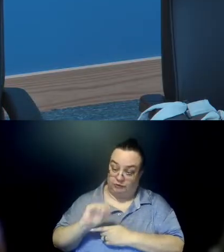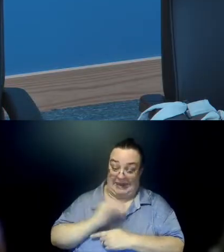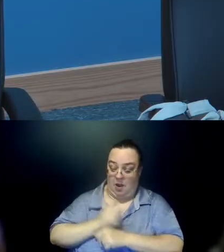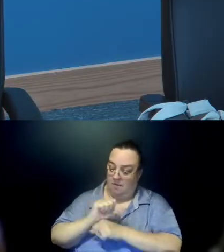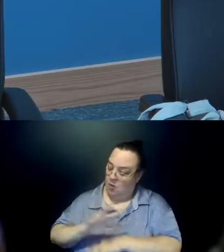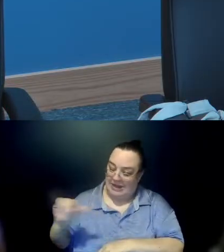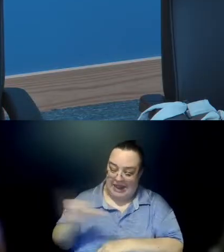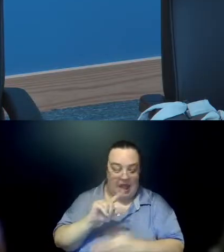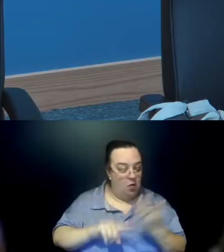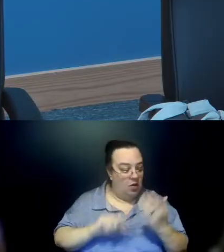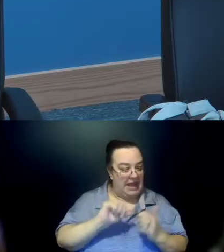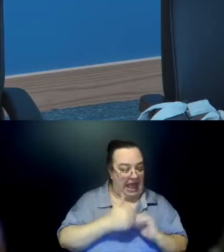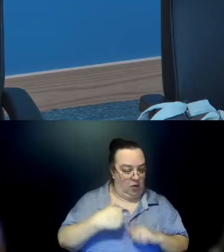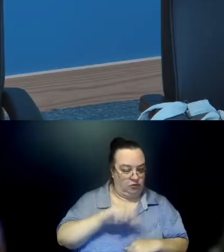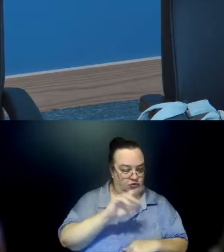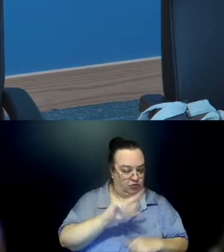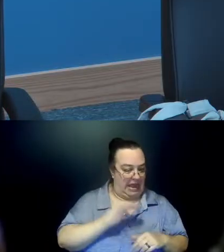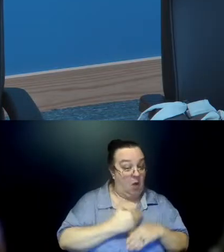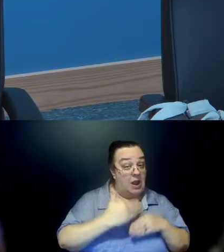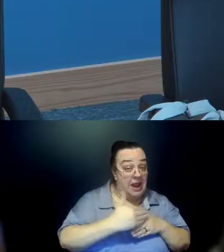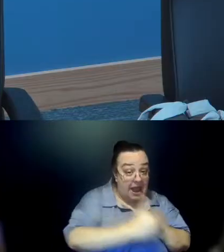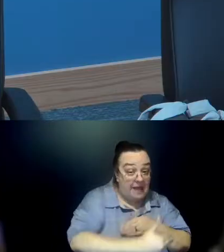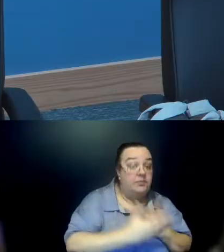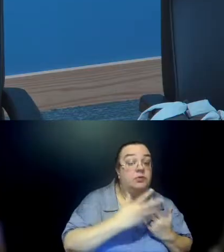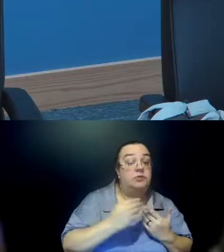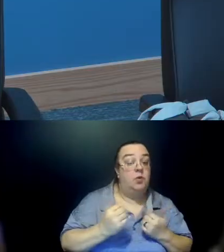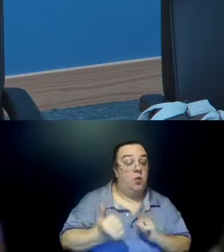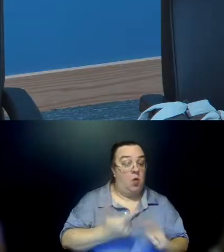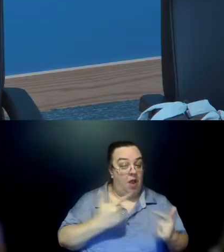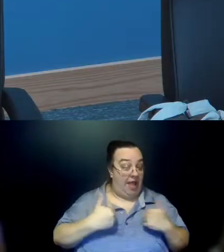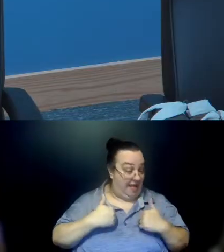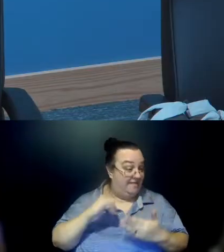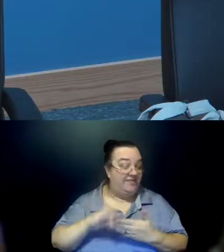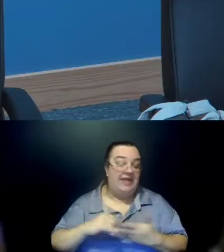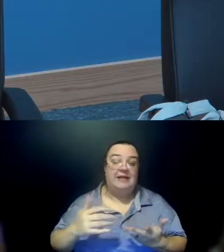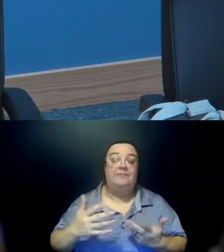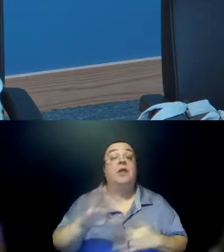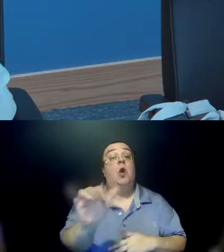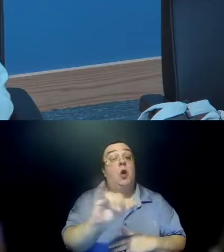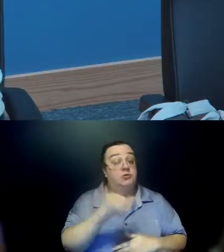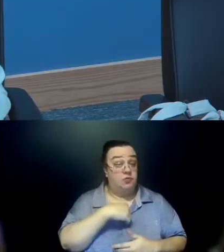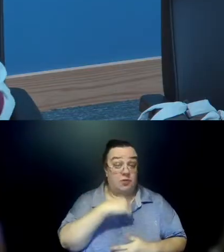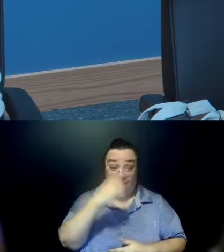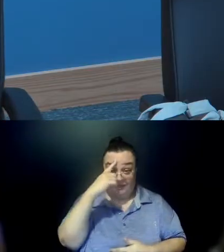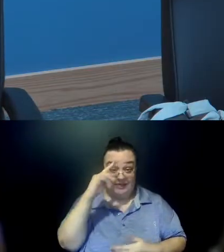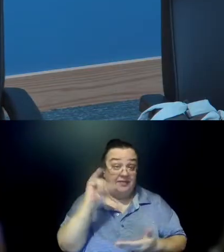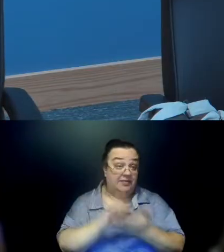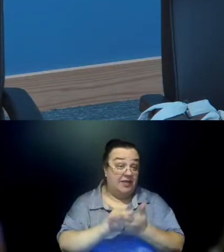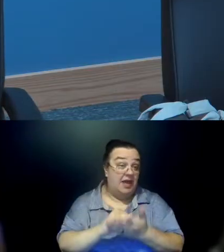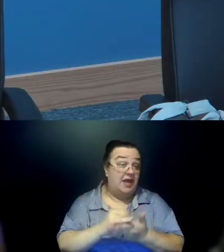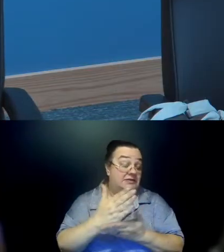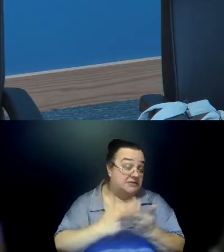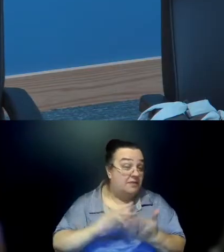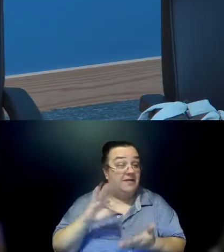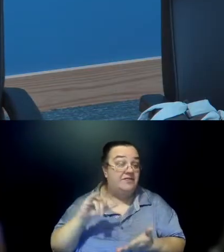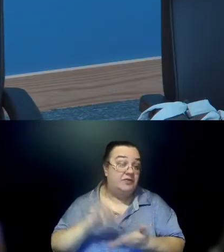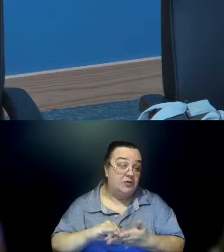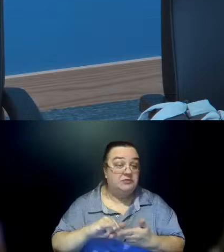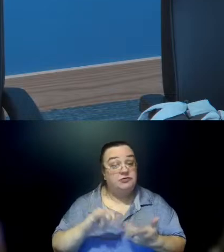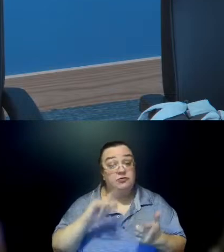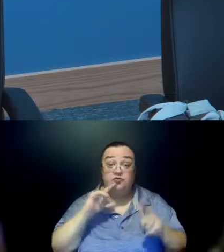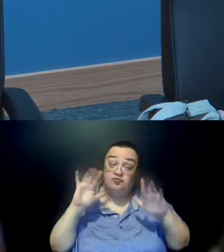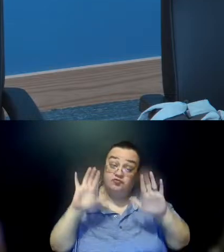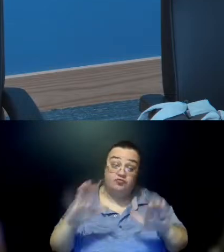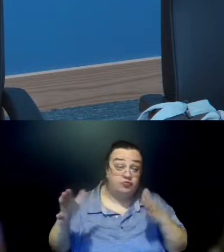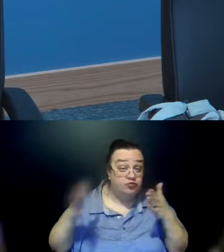and that we all kind of have that. I also think, some of those, great services that